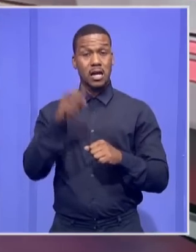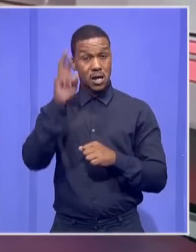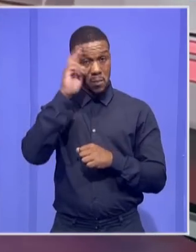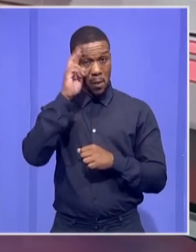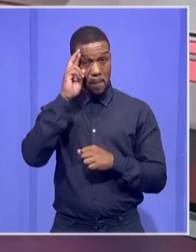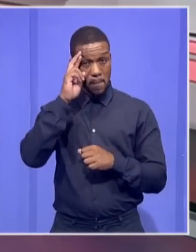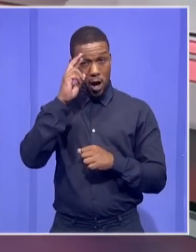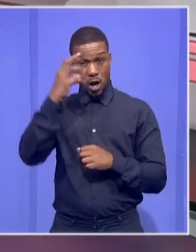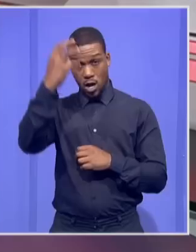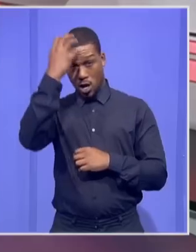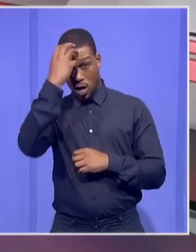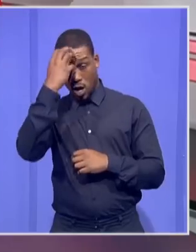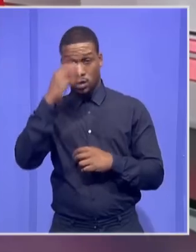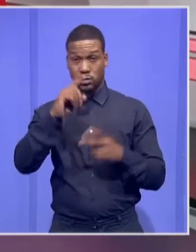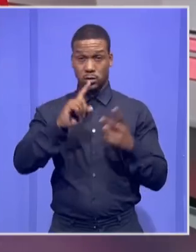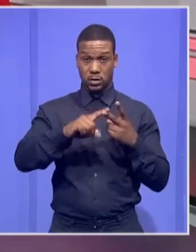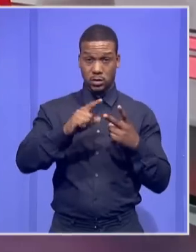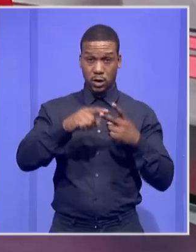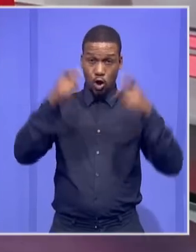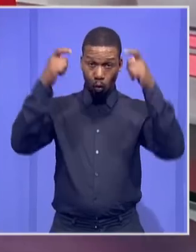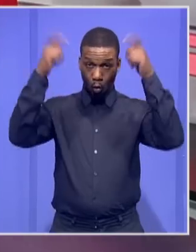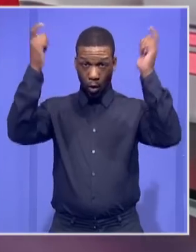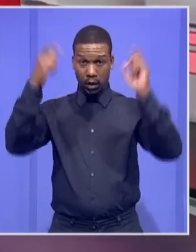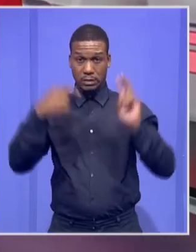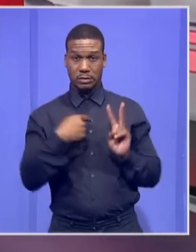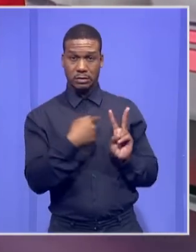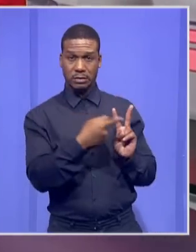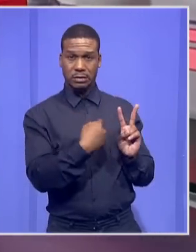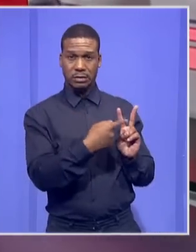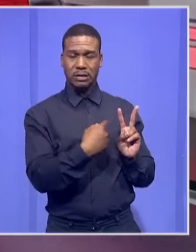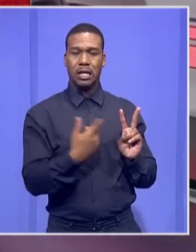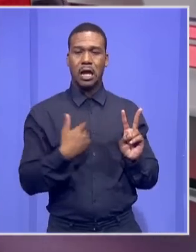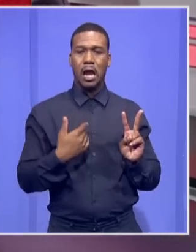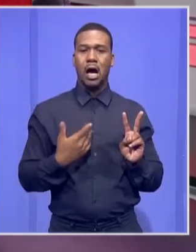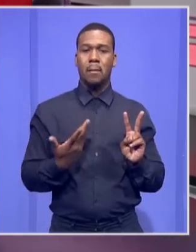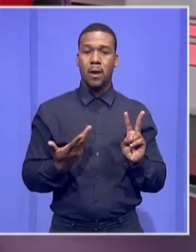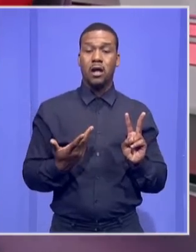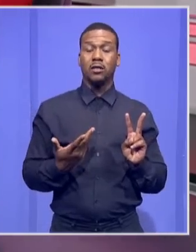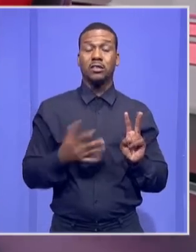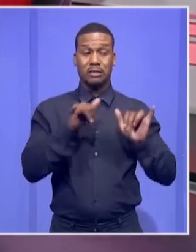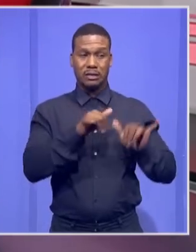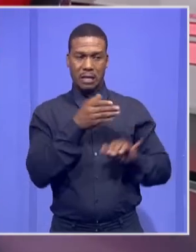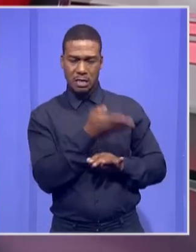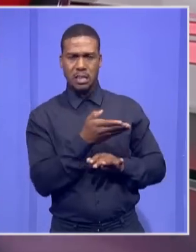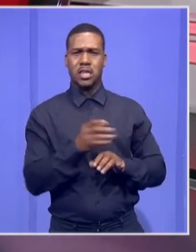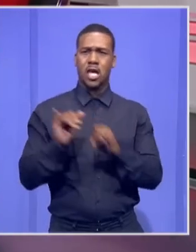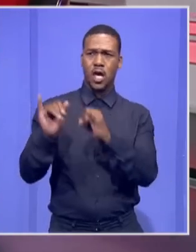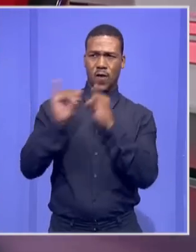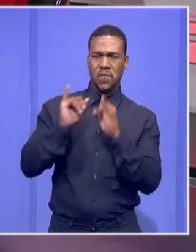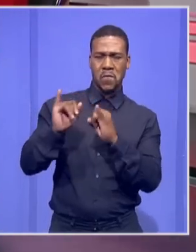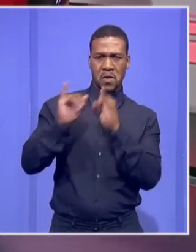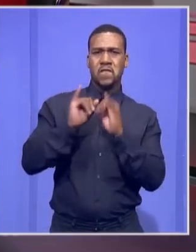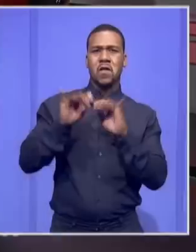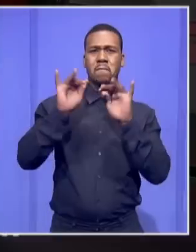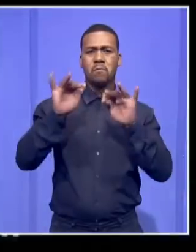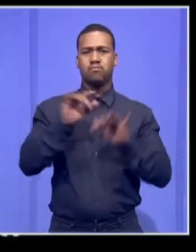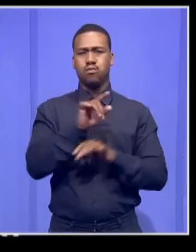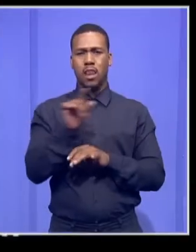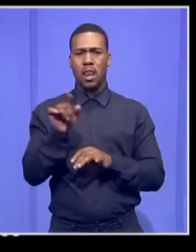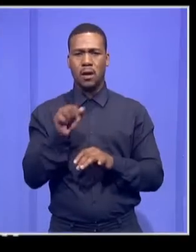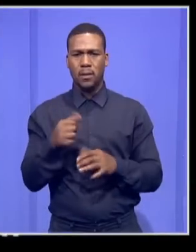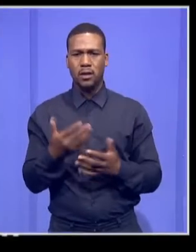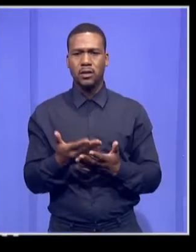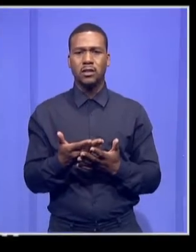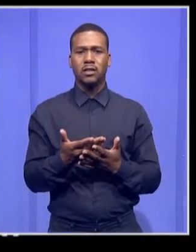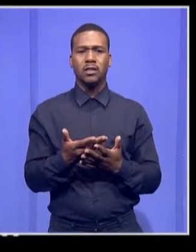time working on the charity in between. Some of the people that are invited there, 800 community representatives being invited there. This is,